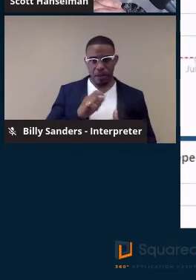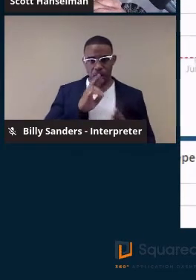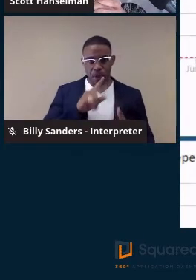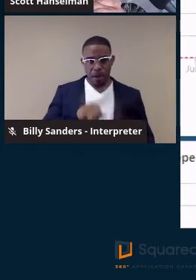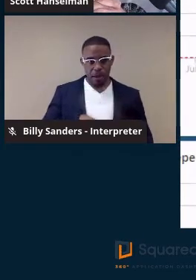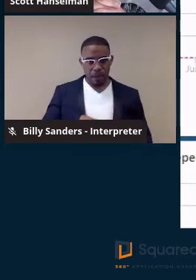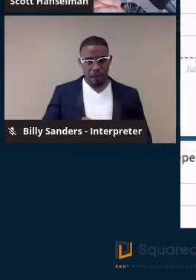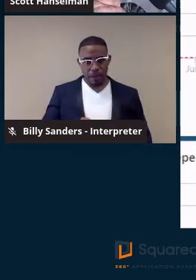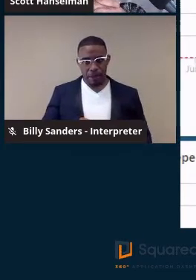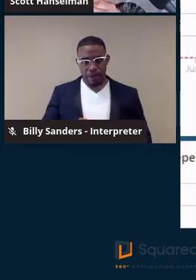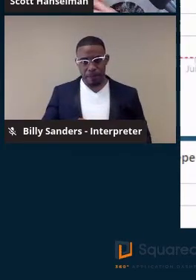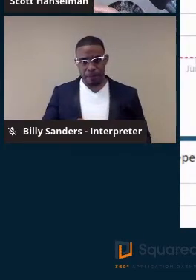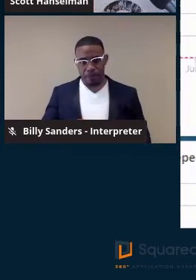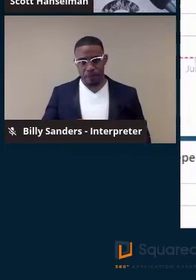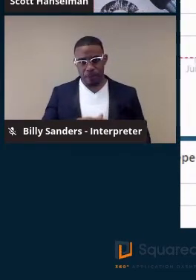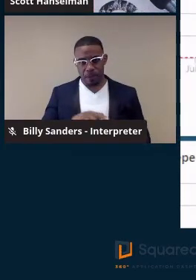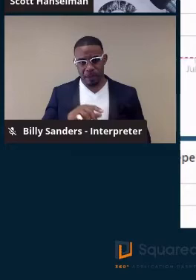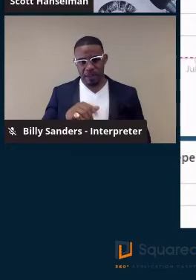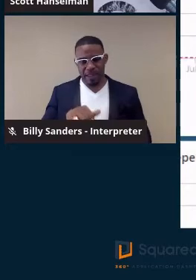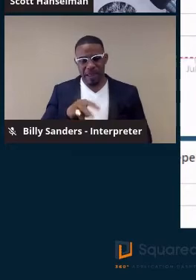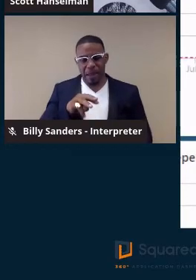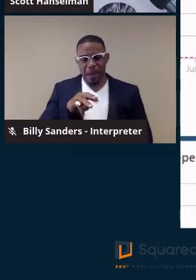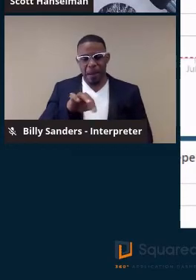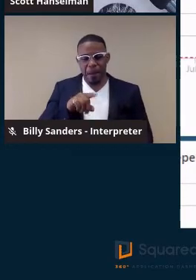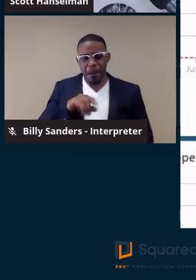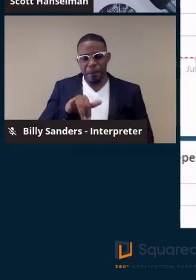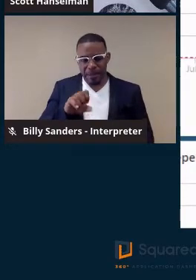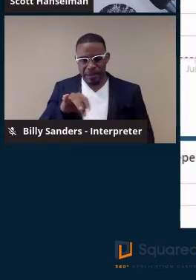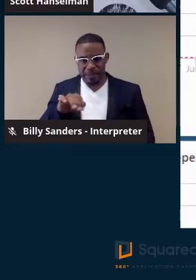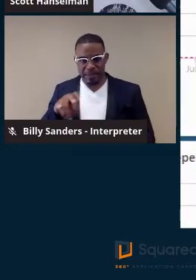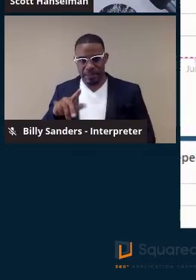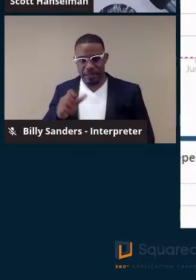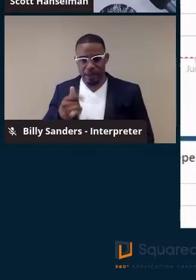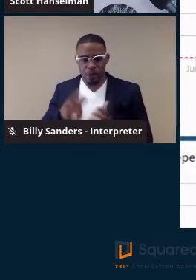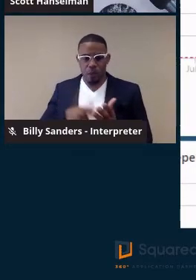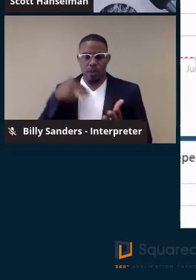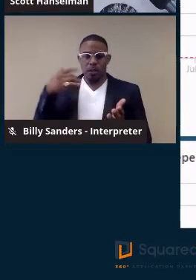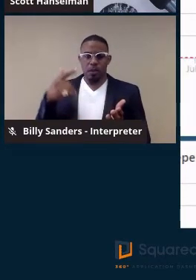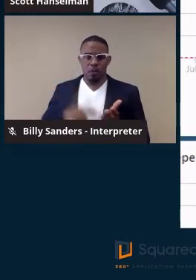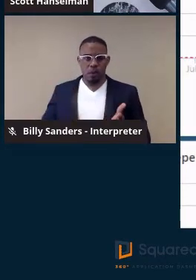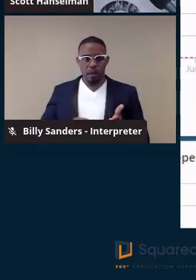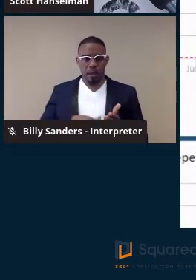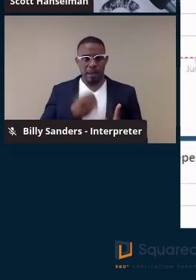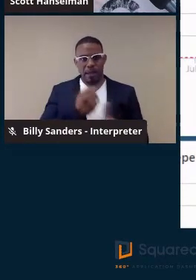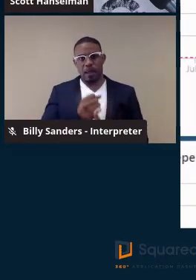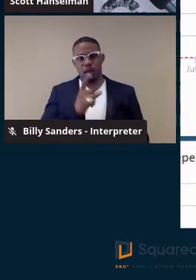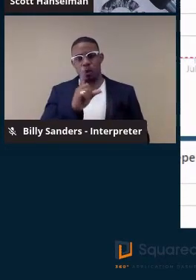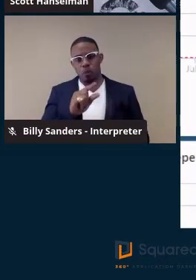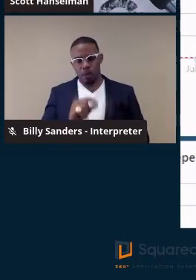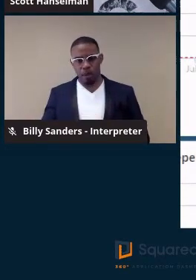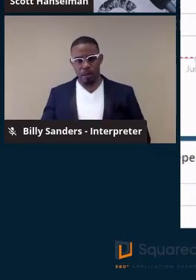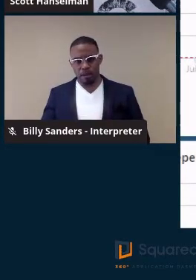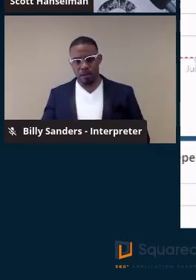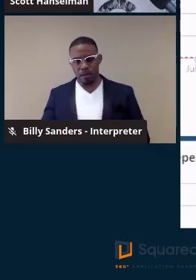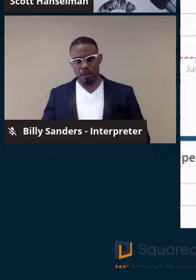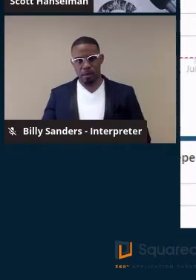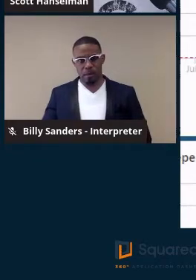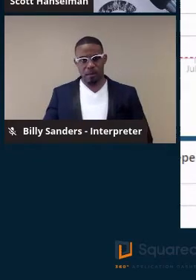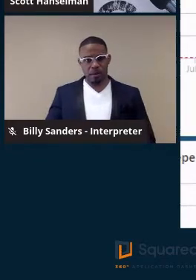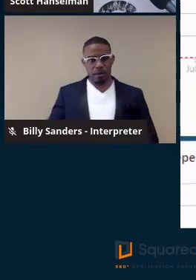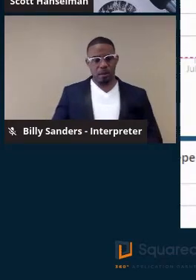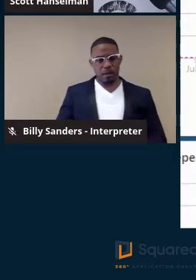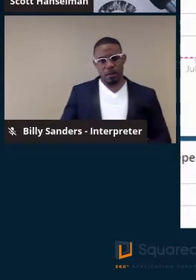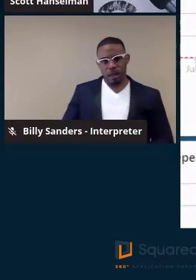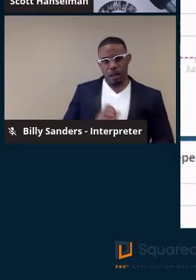time is a few milliseconds, but every once in a while it hits 20 milliseconds. That might be something I'd want to